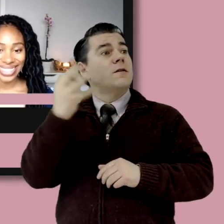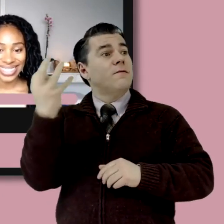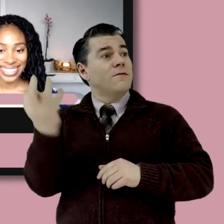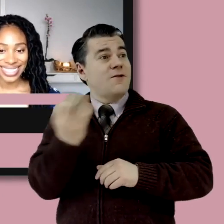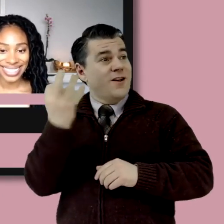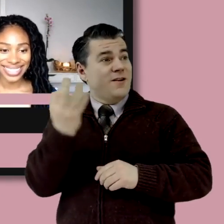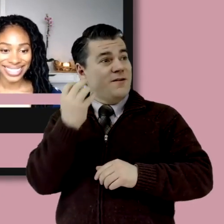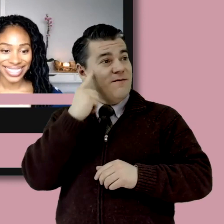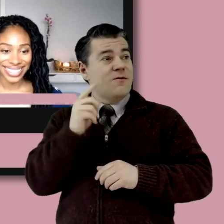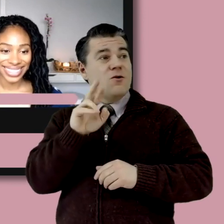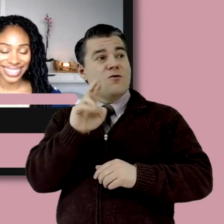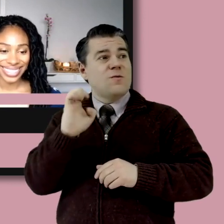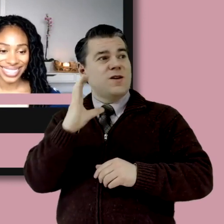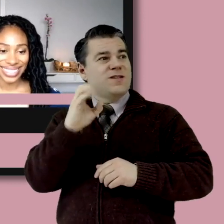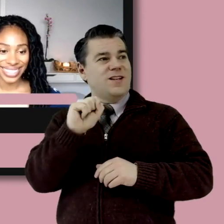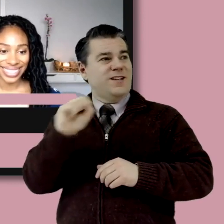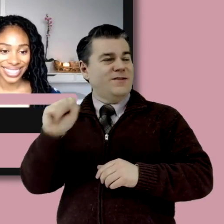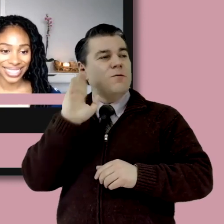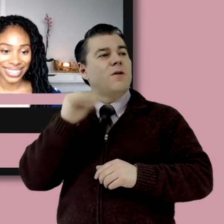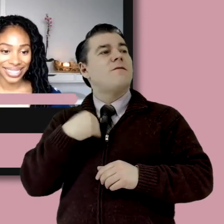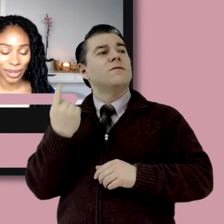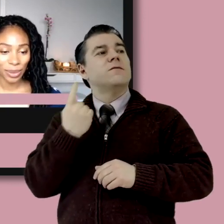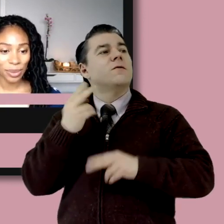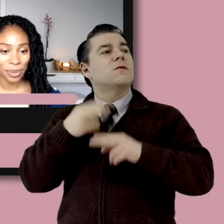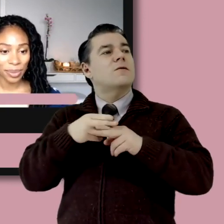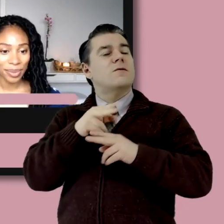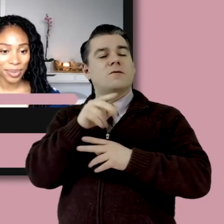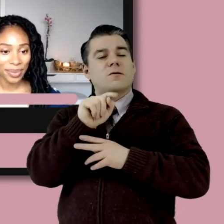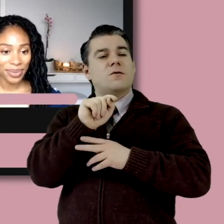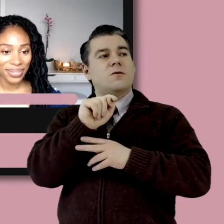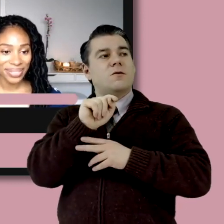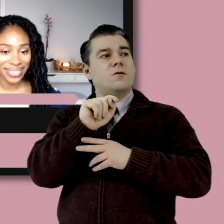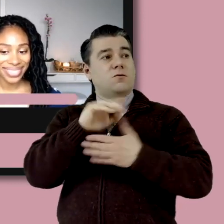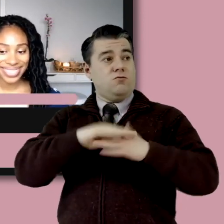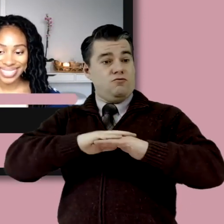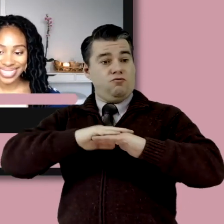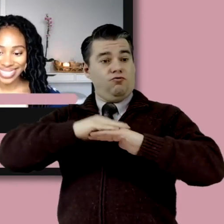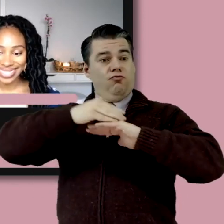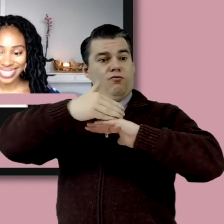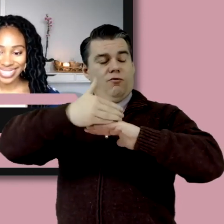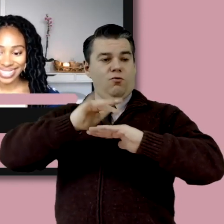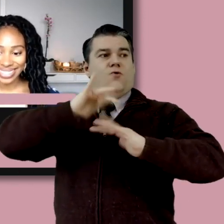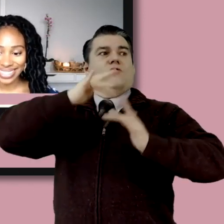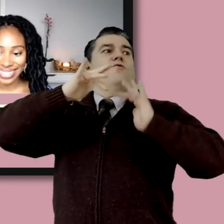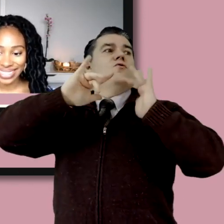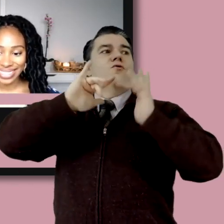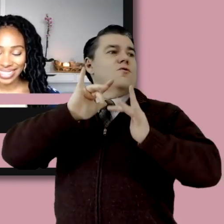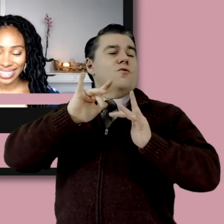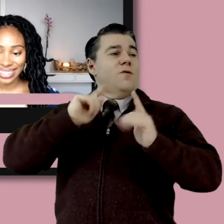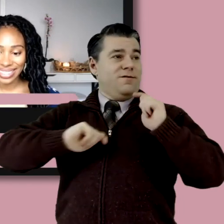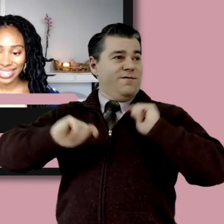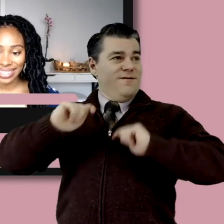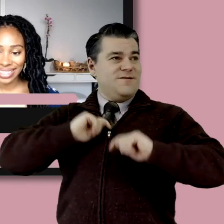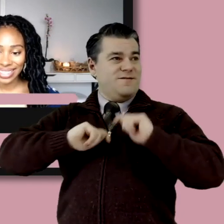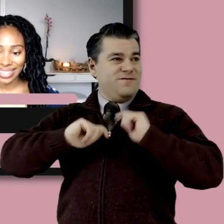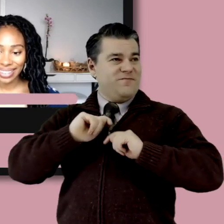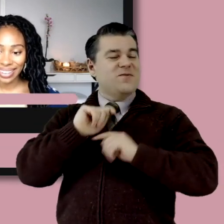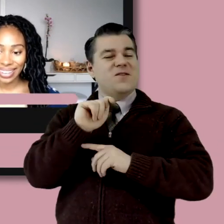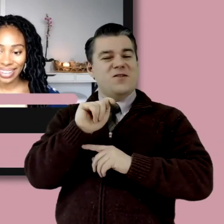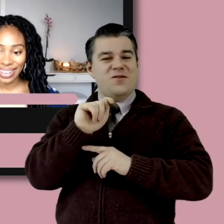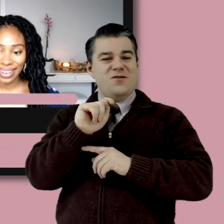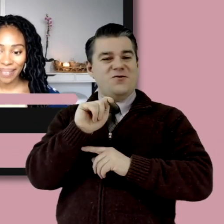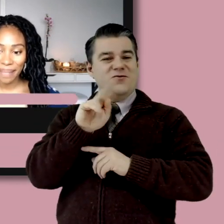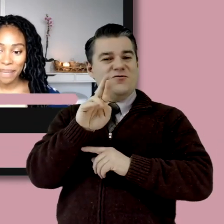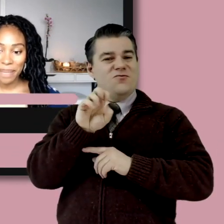recess, we'll have someone called Treasure Trunk Theater. So Elisa from Treasure Trunk Theater will be joining